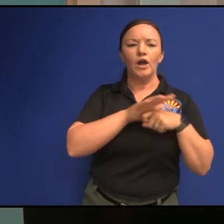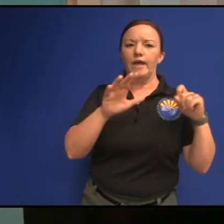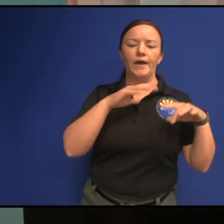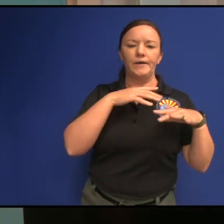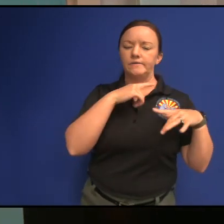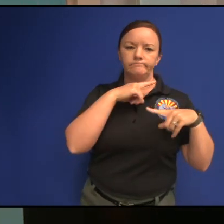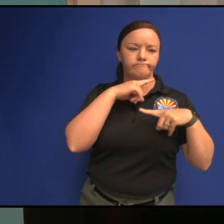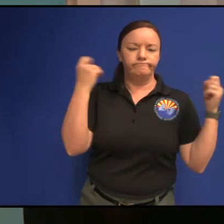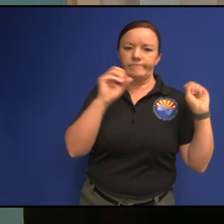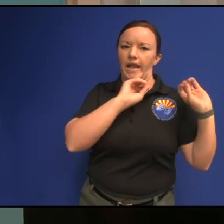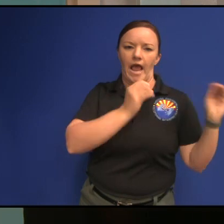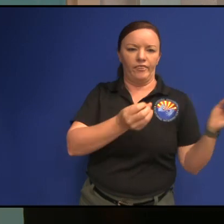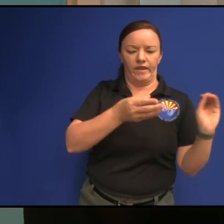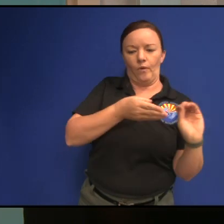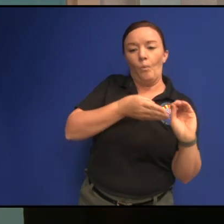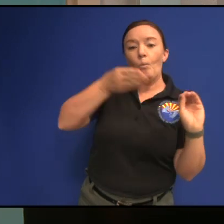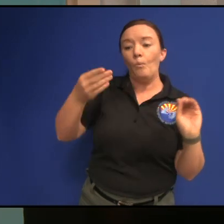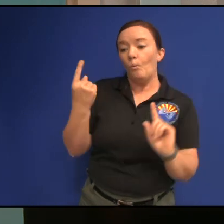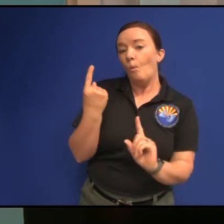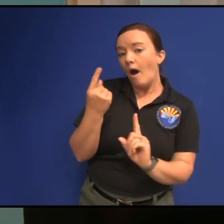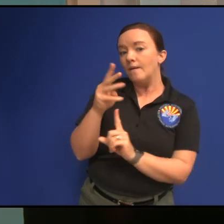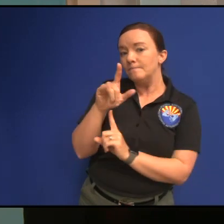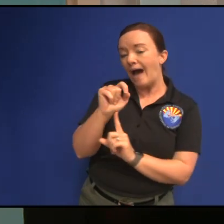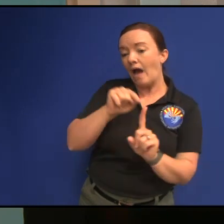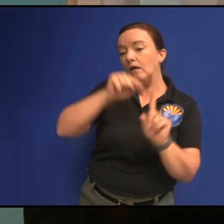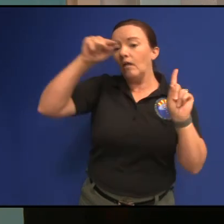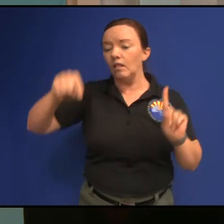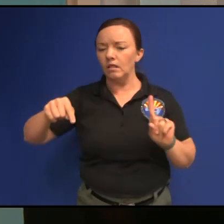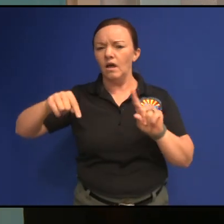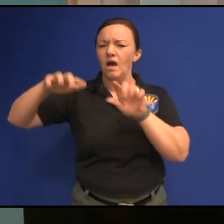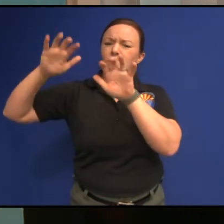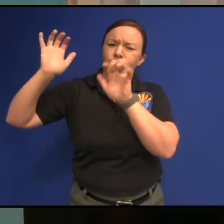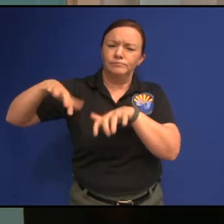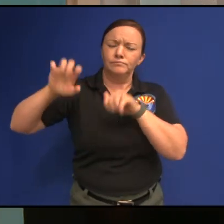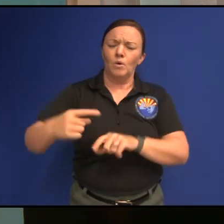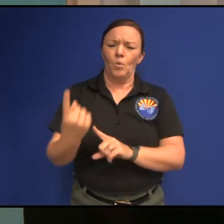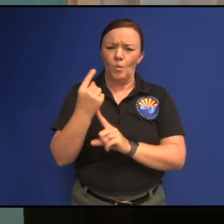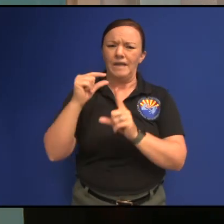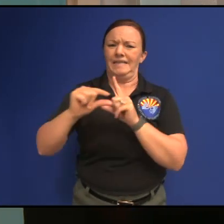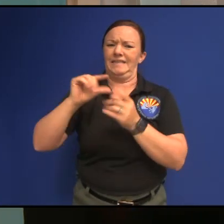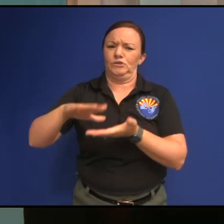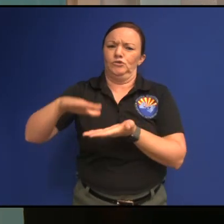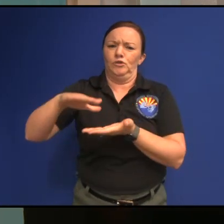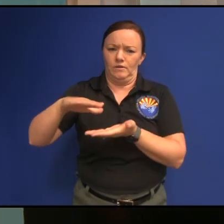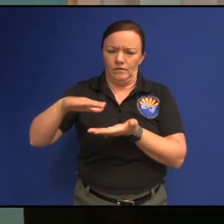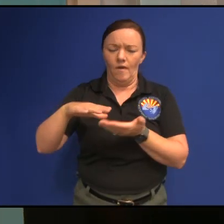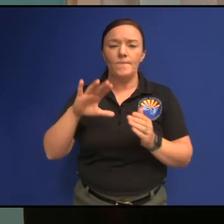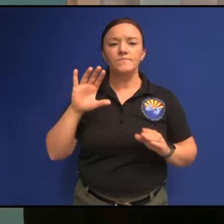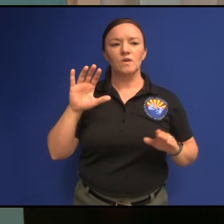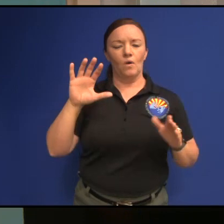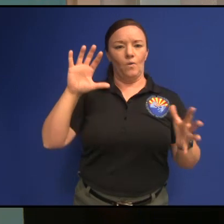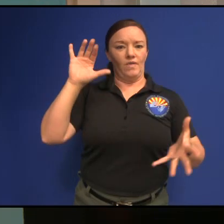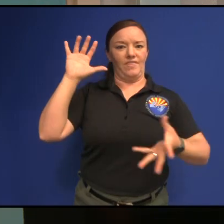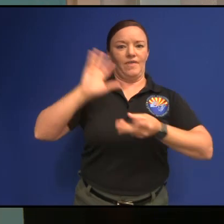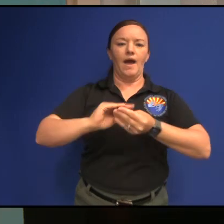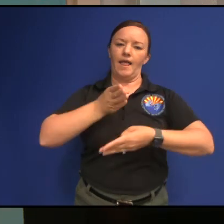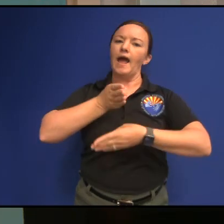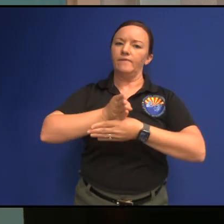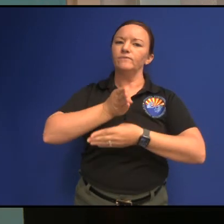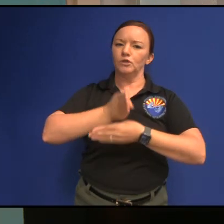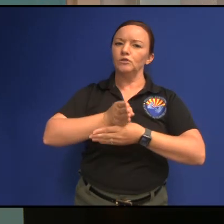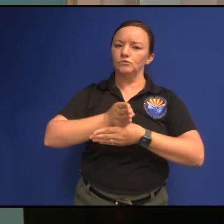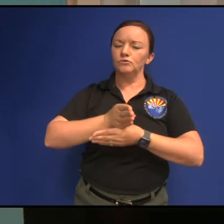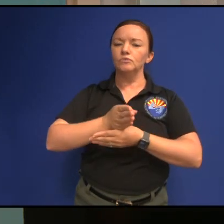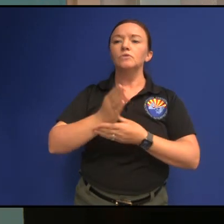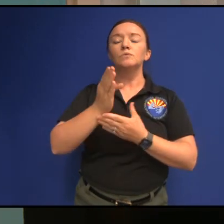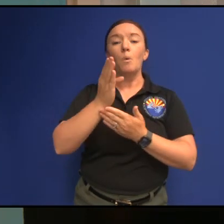right next to, within a mile or two, a place that will get 1 inch of rain. So this is kind of the average. There's going to be portions of the fire that potentially would get